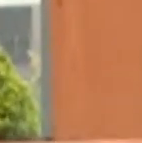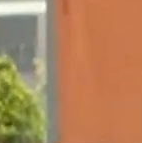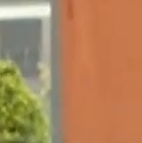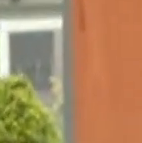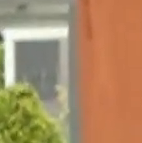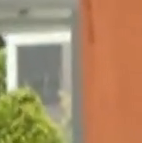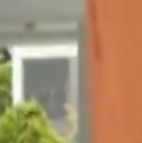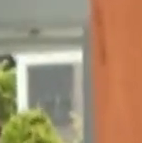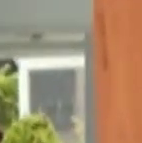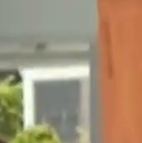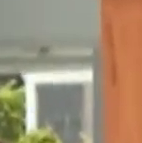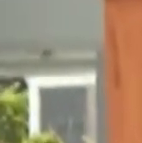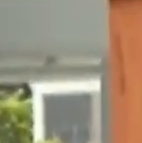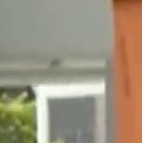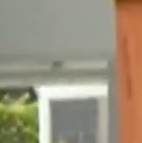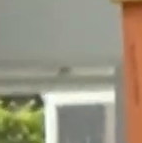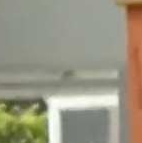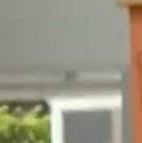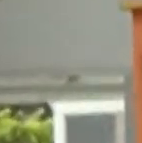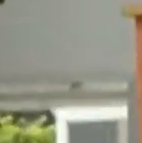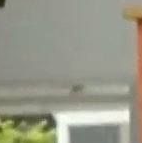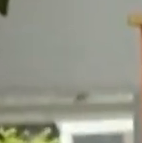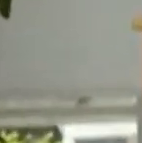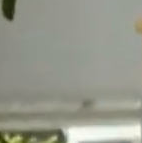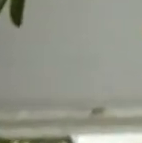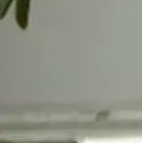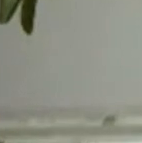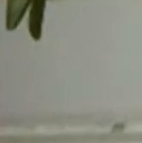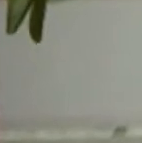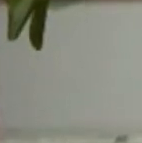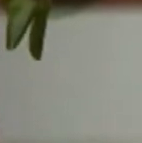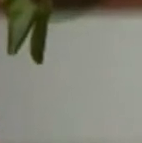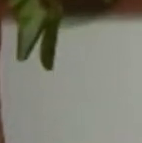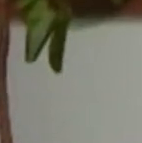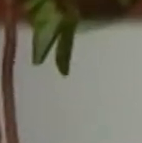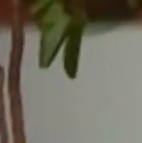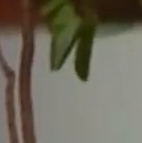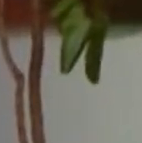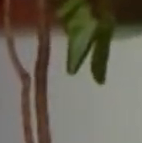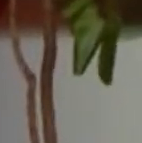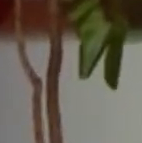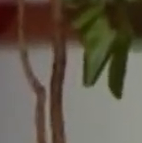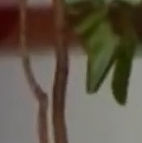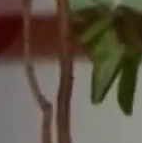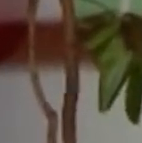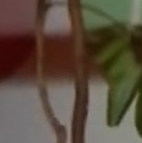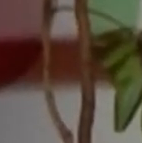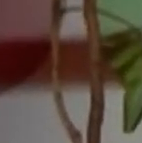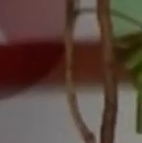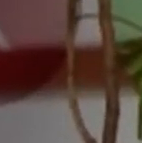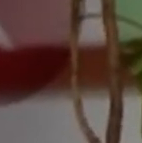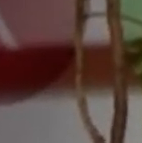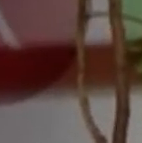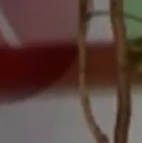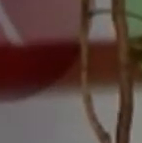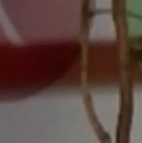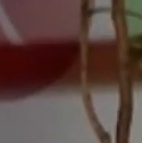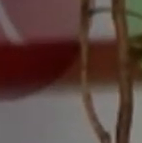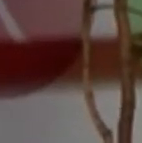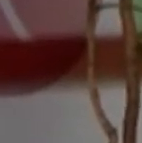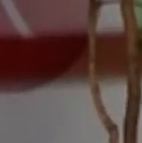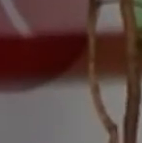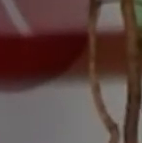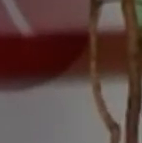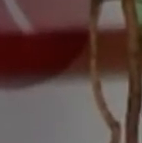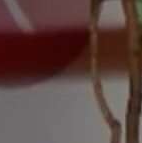1. Join me, Stephanie Ayeta, and Grace Gedaiga as we serve you with only the best tech updates